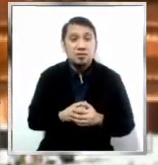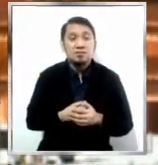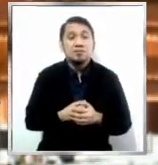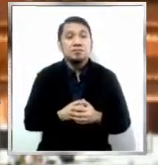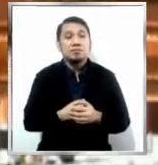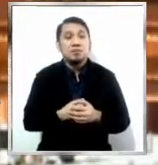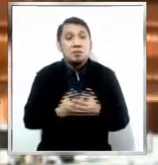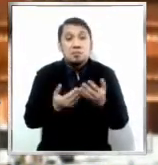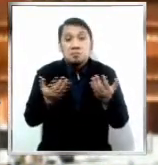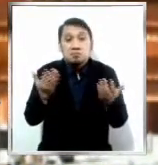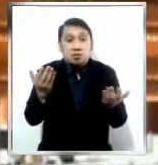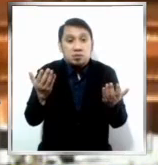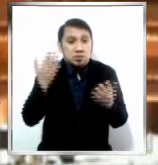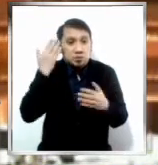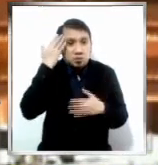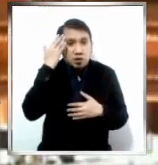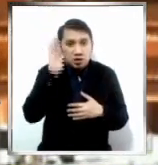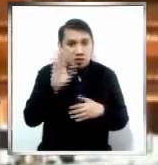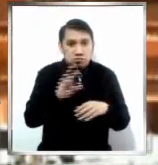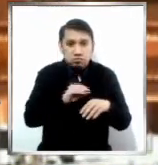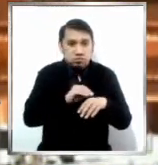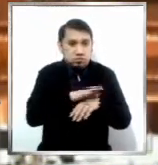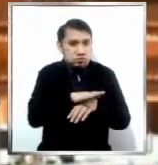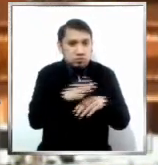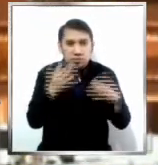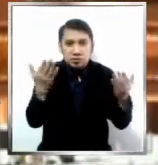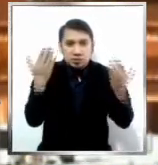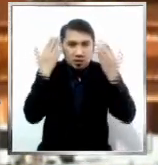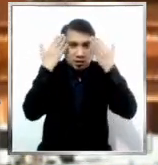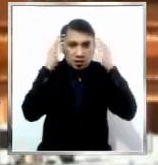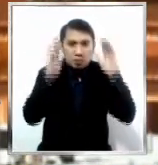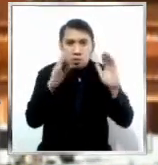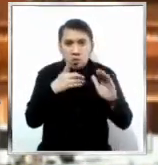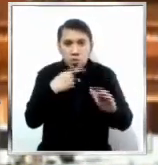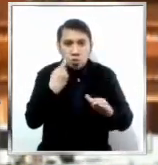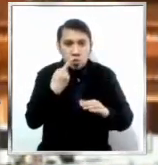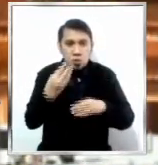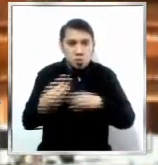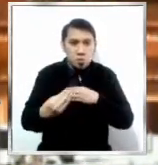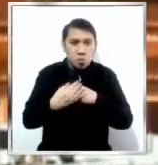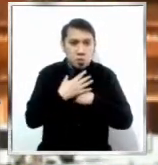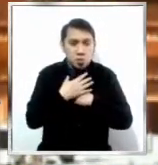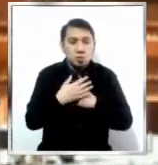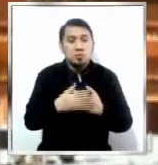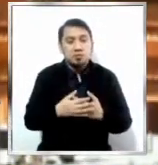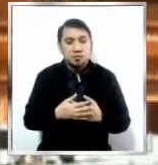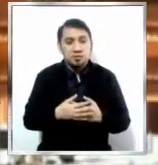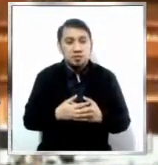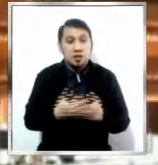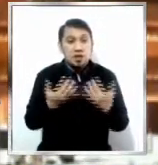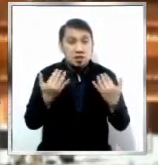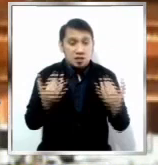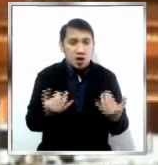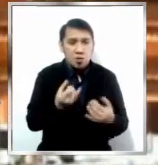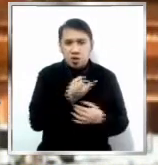mo, matamaan ka talaga. So, total active is